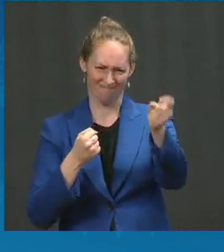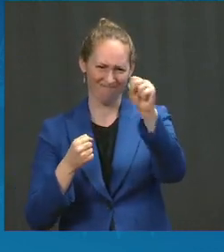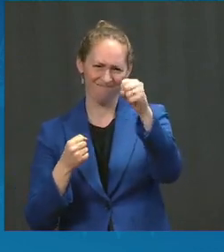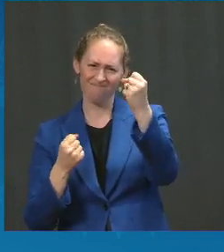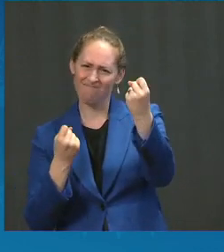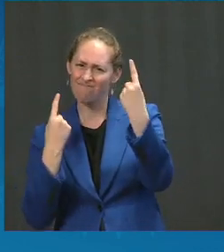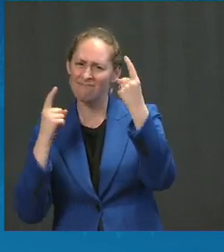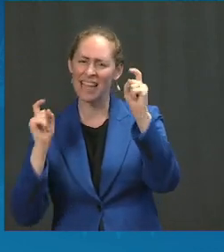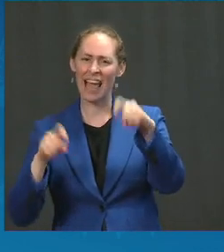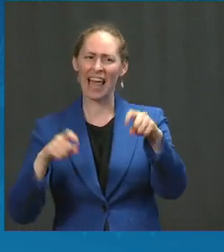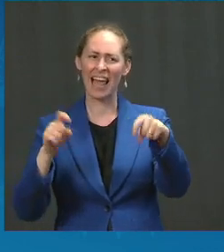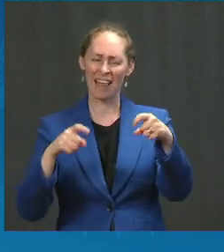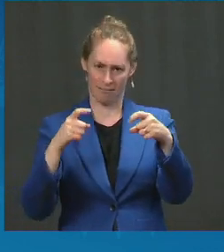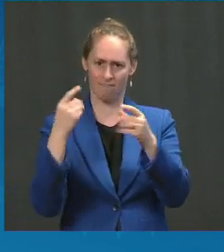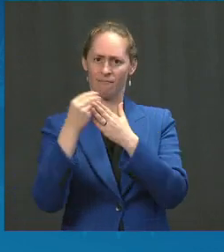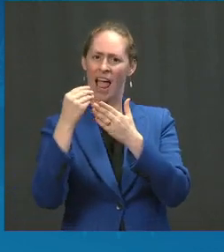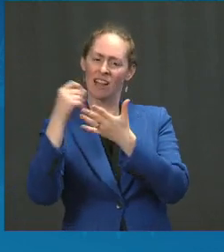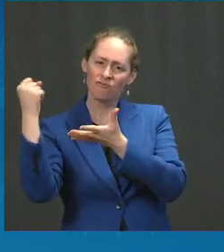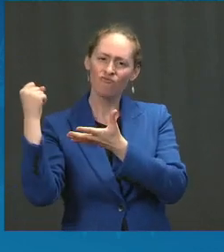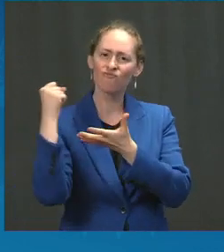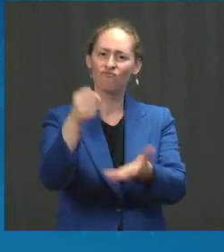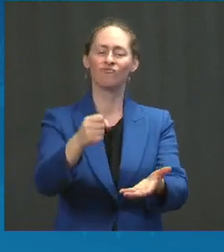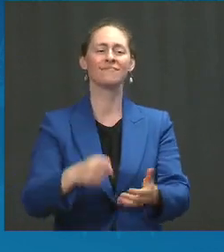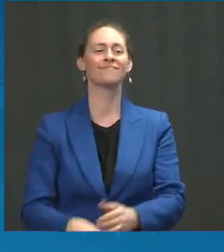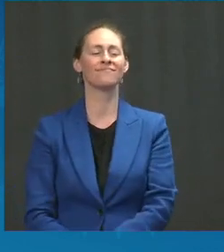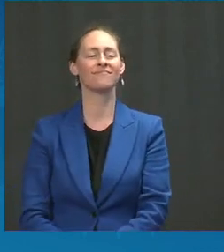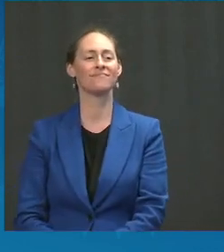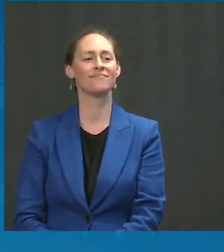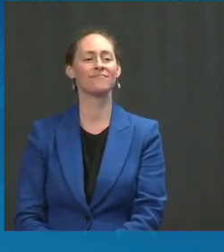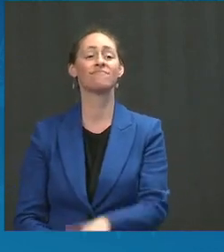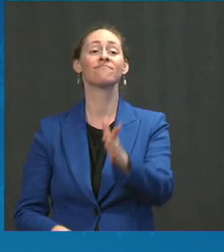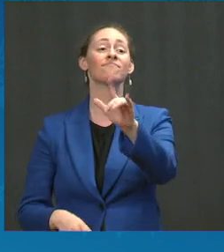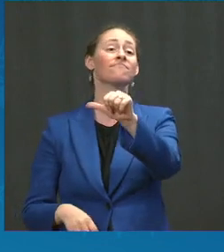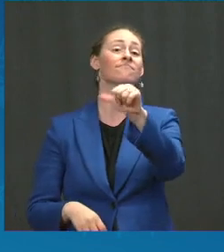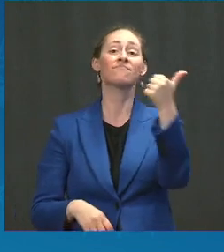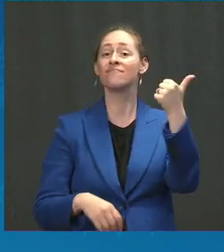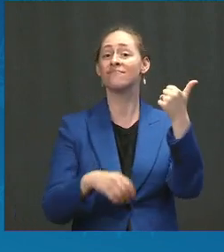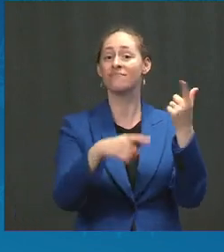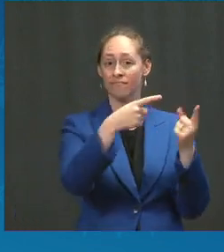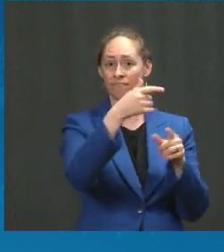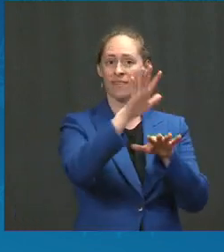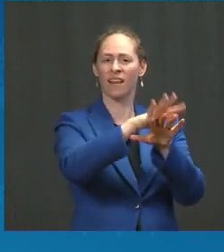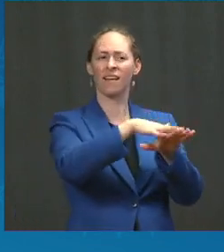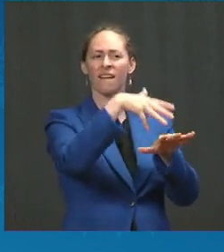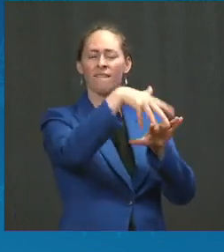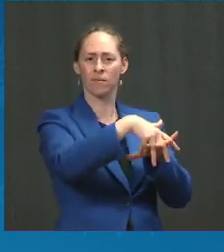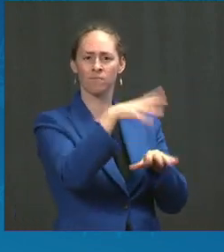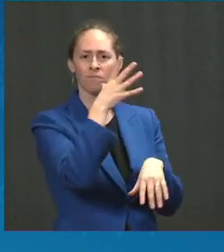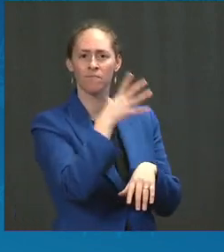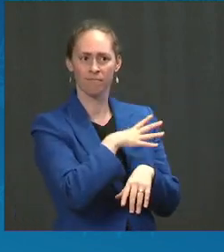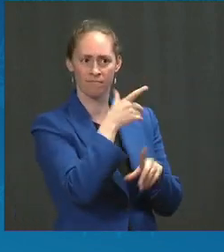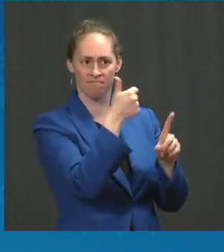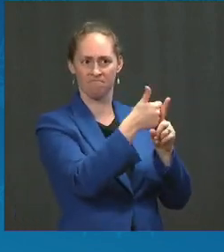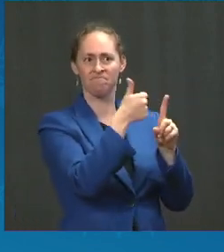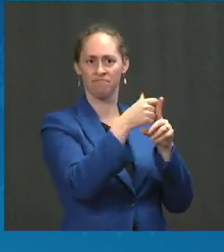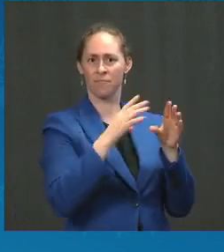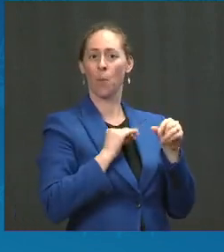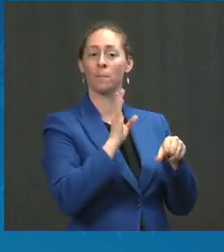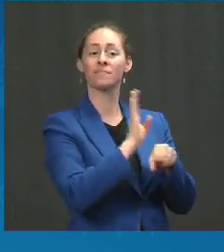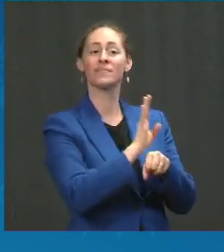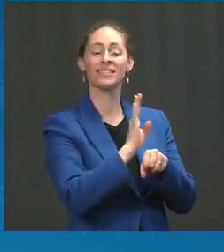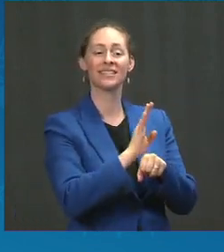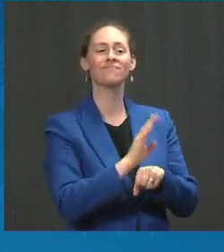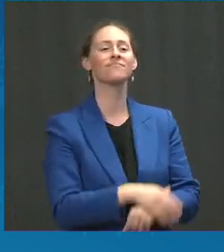Ona Leeboy, who is a Native American entrepreneur who is investing in a quilt